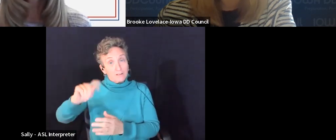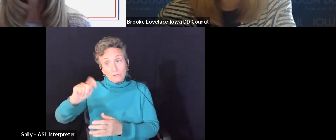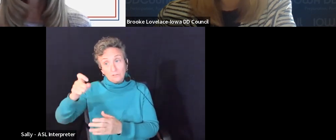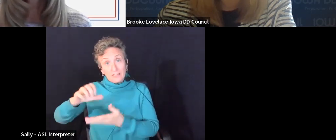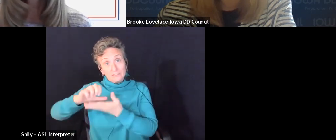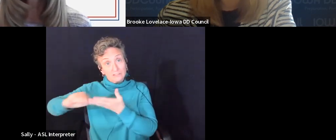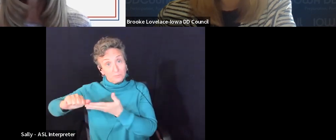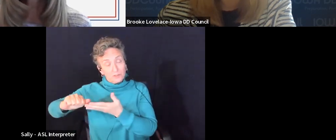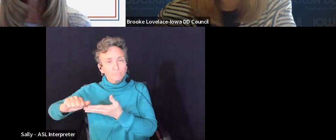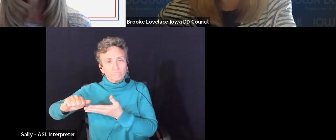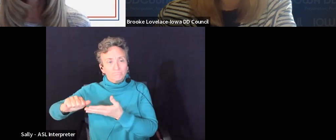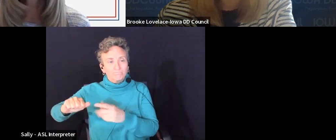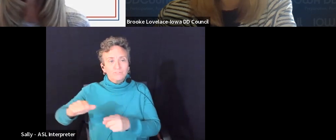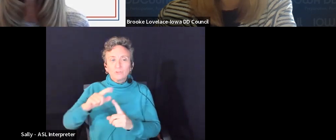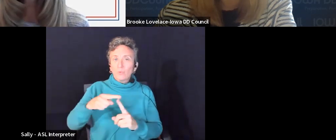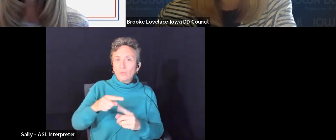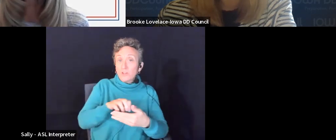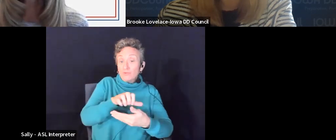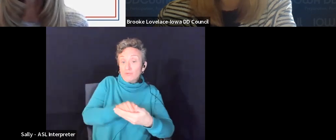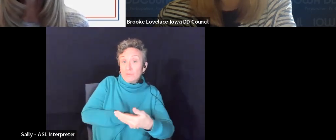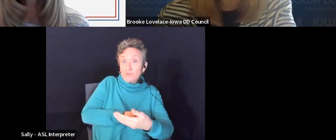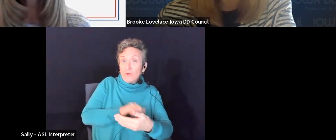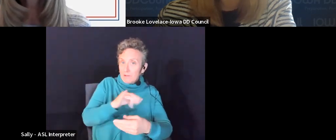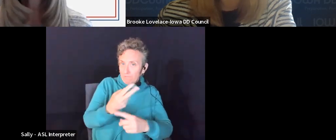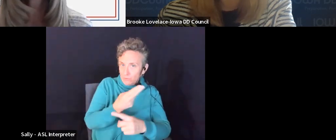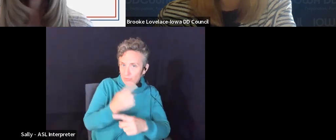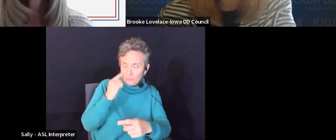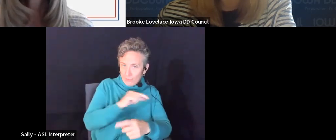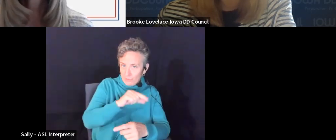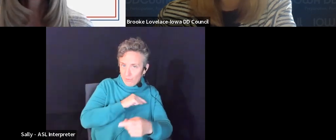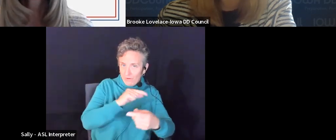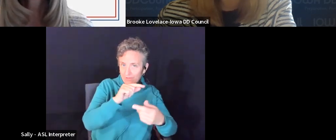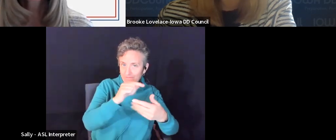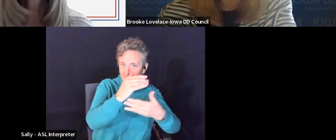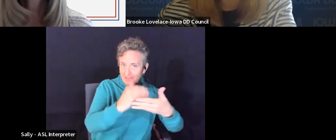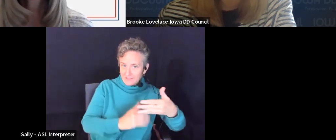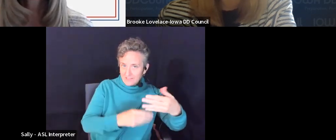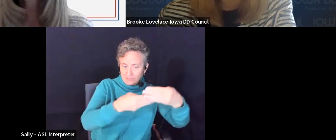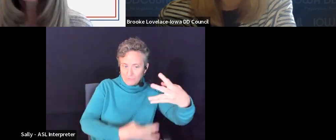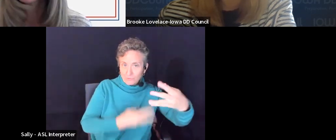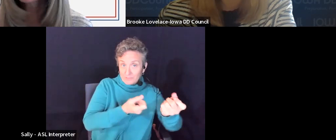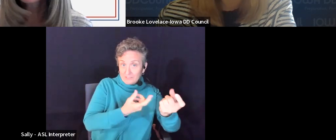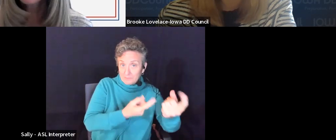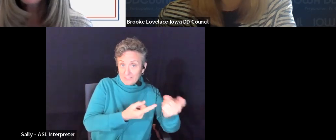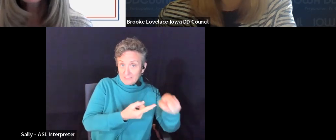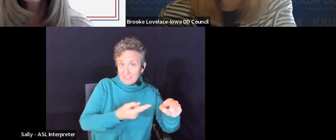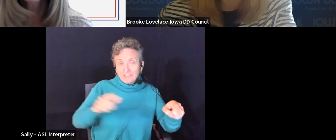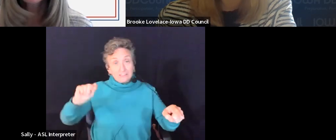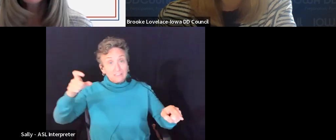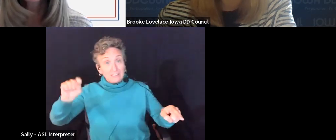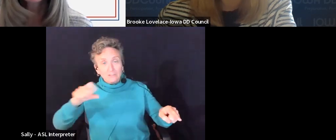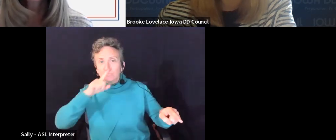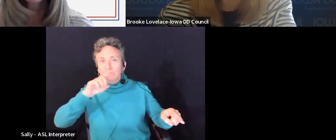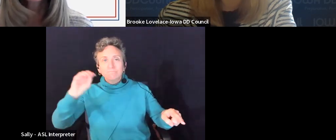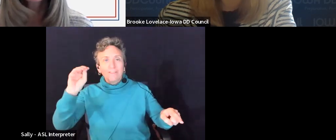you take that money out of the account, as long as it was used for one of those qualified disability expenses, there's not going to be any taxes